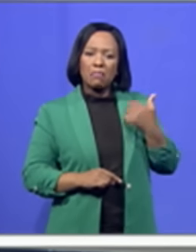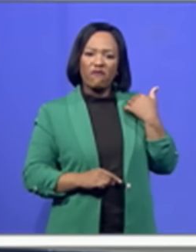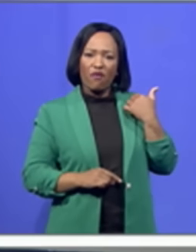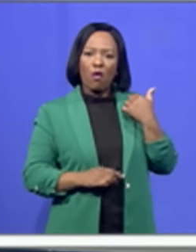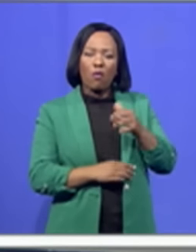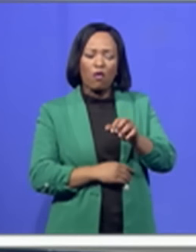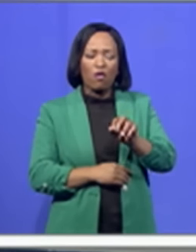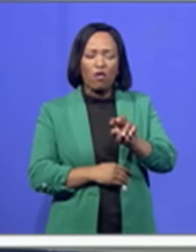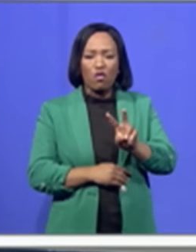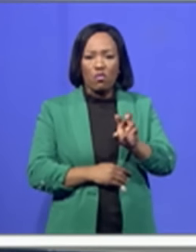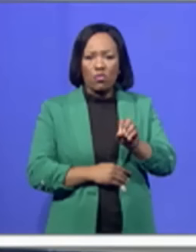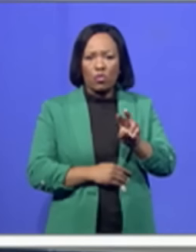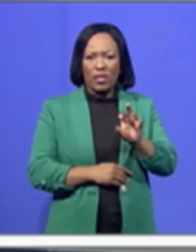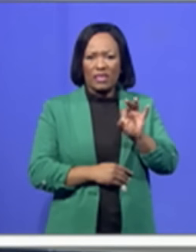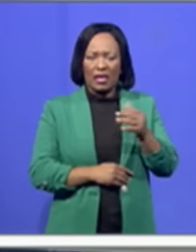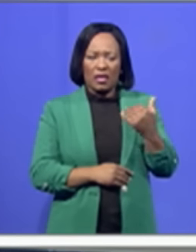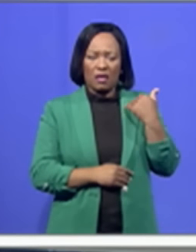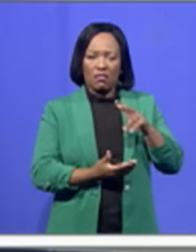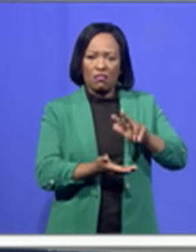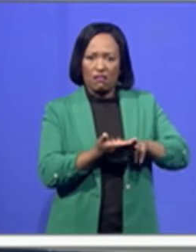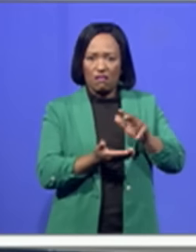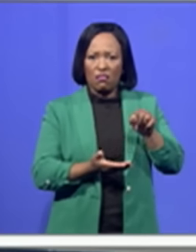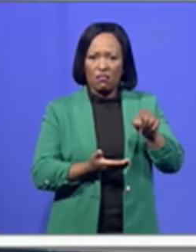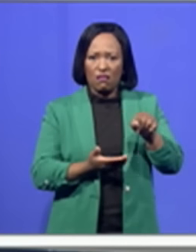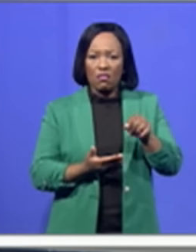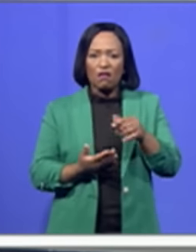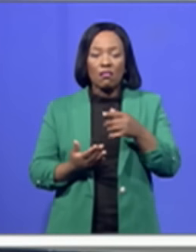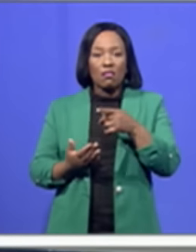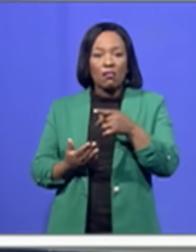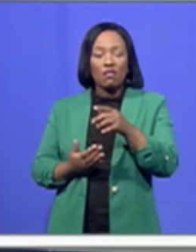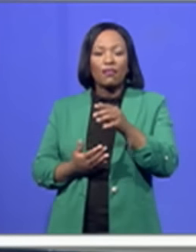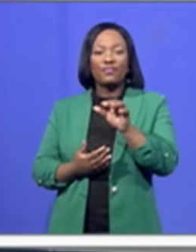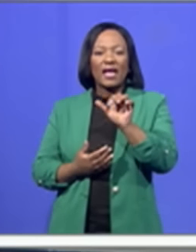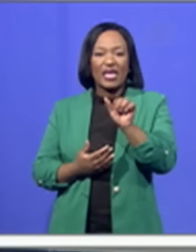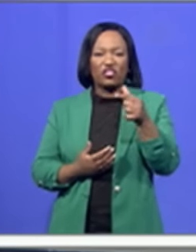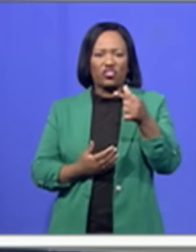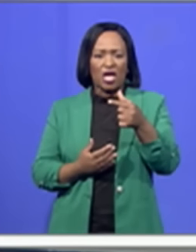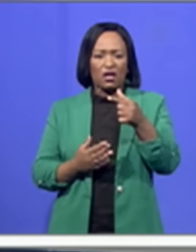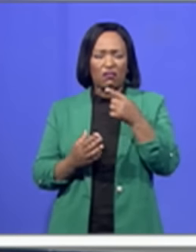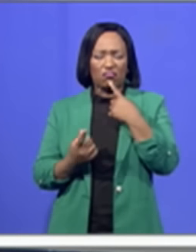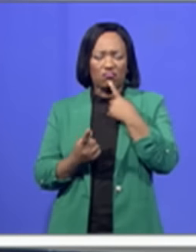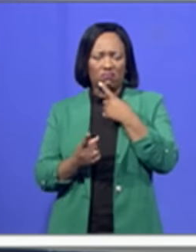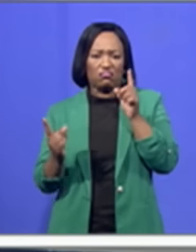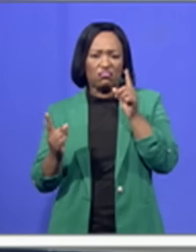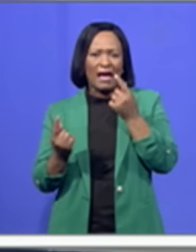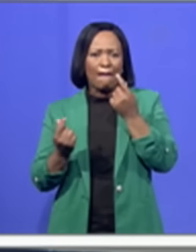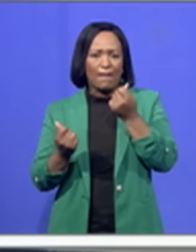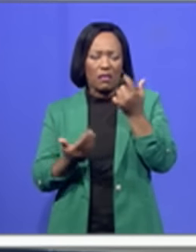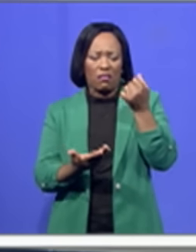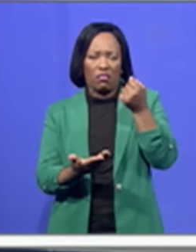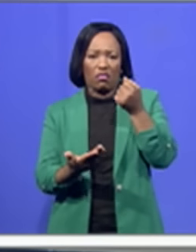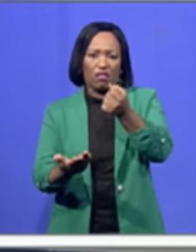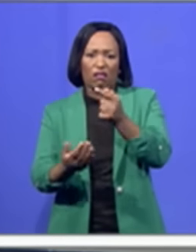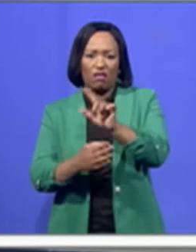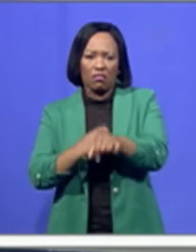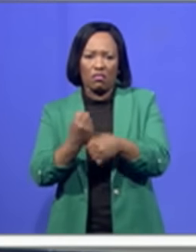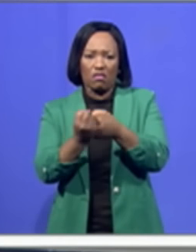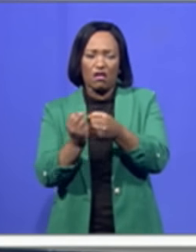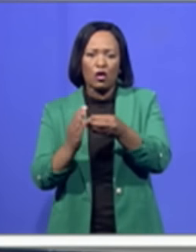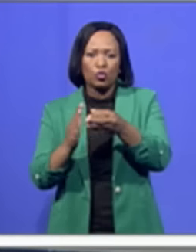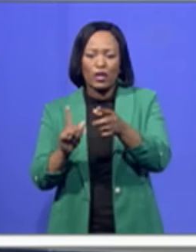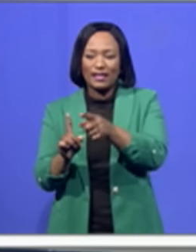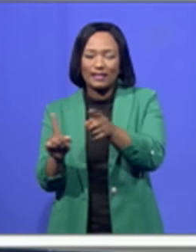wa 2023 morago gore molekodi-pharephare wa dipuka tša matlotlo a lemoše gore mašeleng ao a bego a diretše go thekga badudi